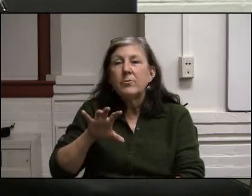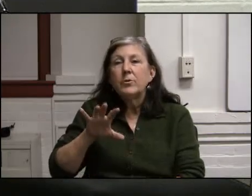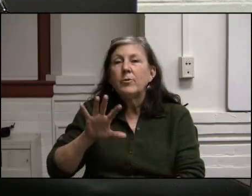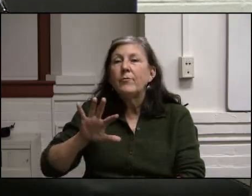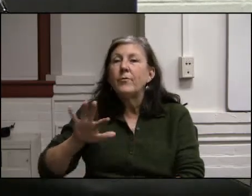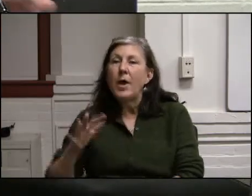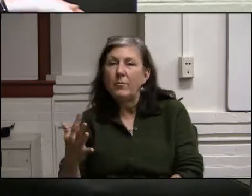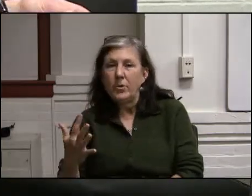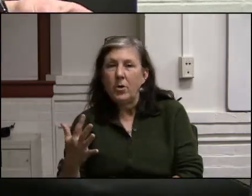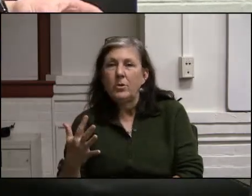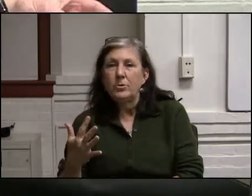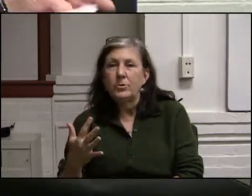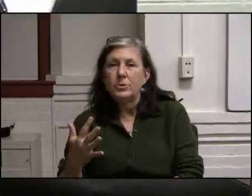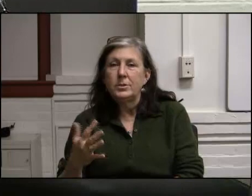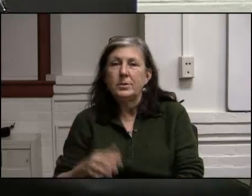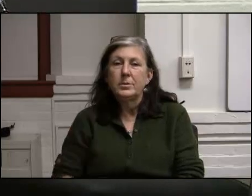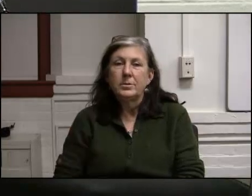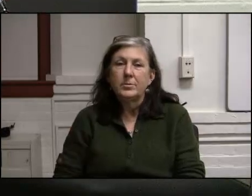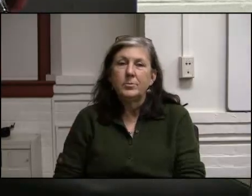$905,705.